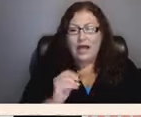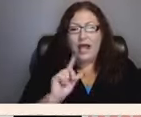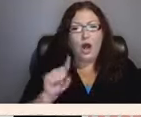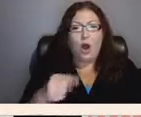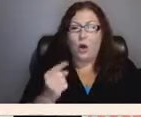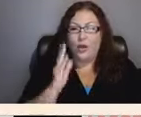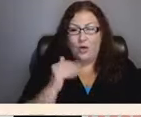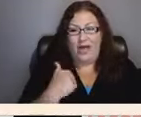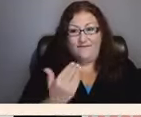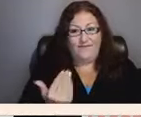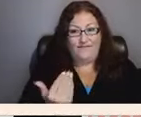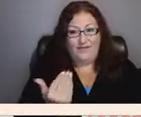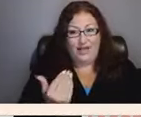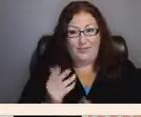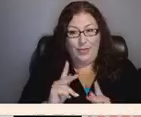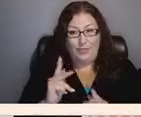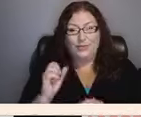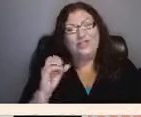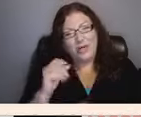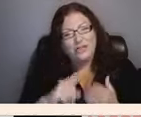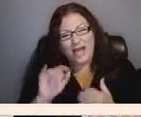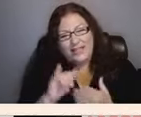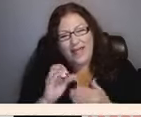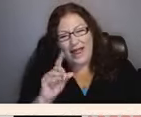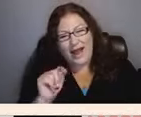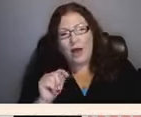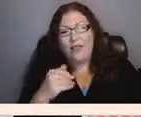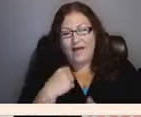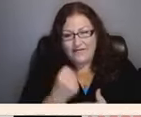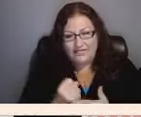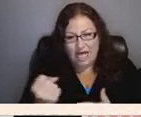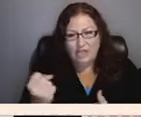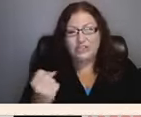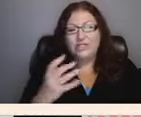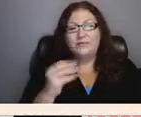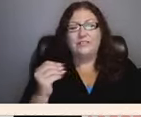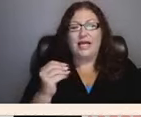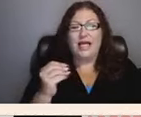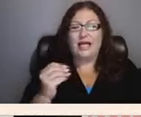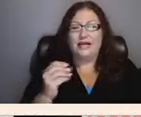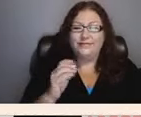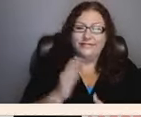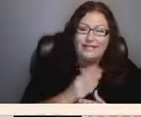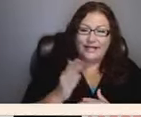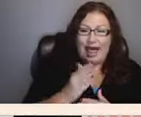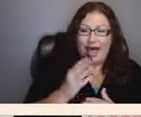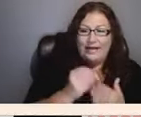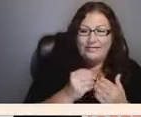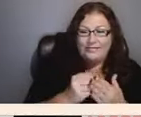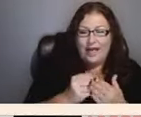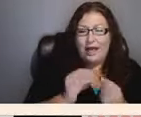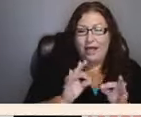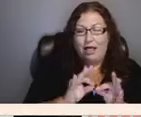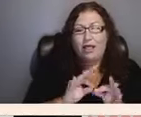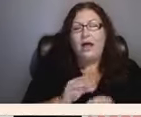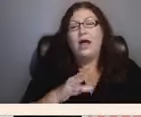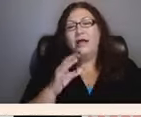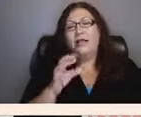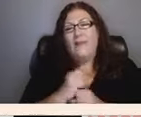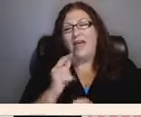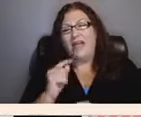us. So check it out. There's scholarships and sliding scale, everything to make it available,